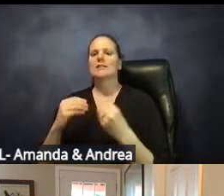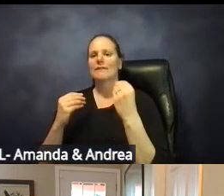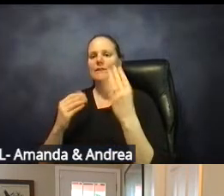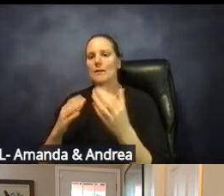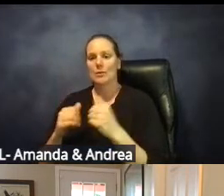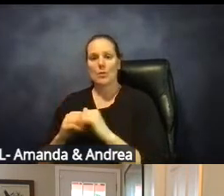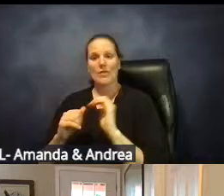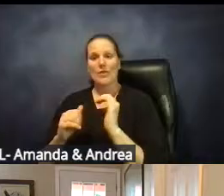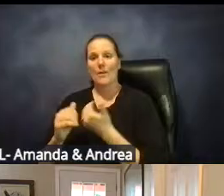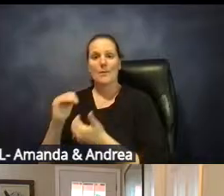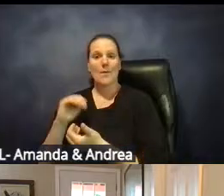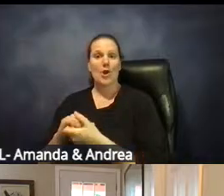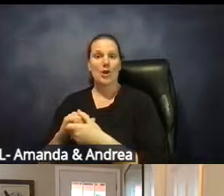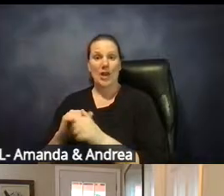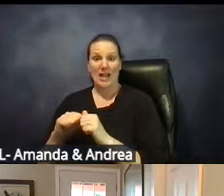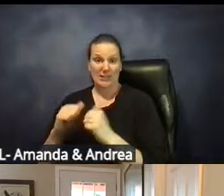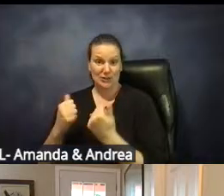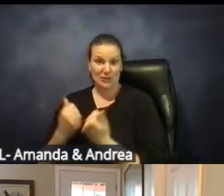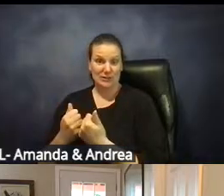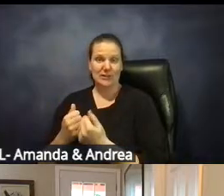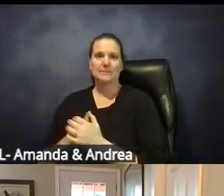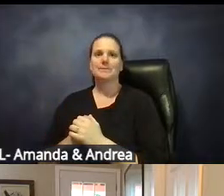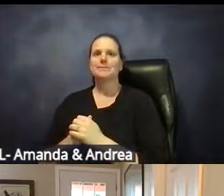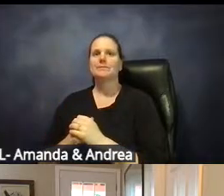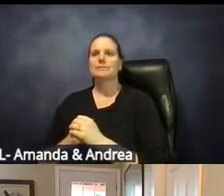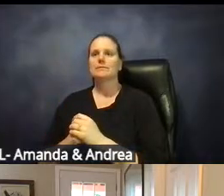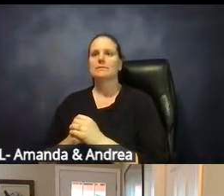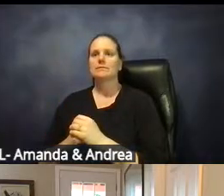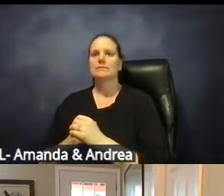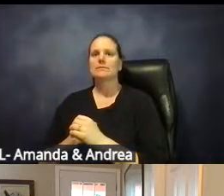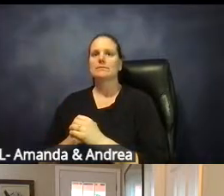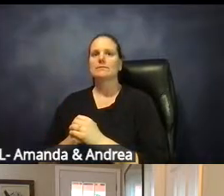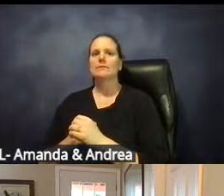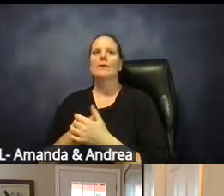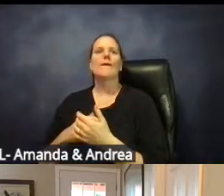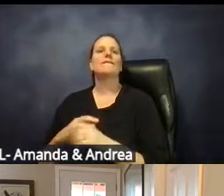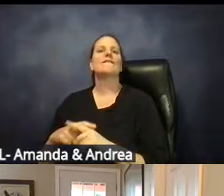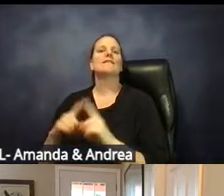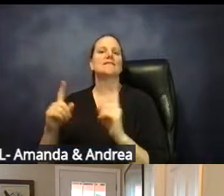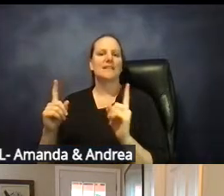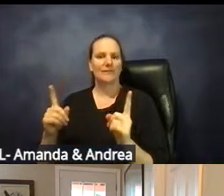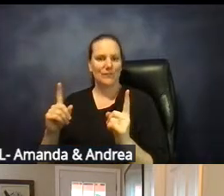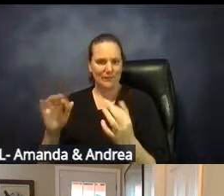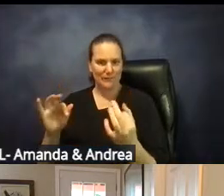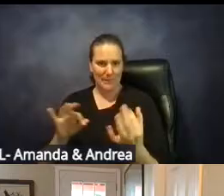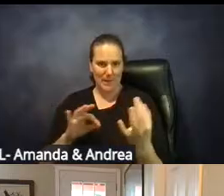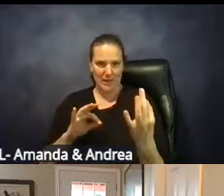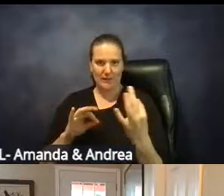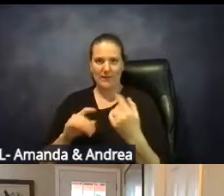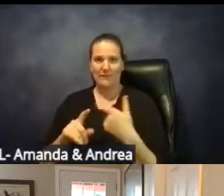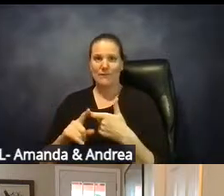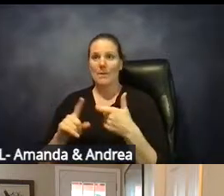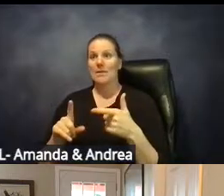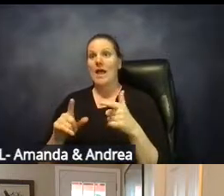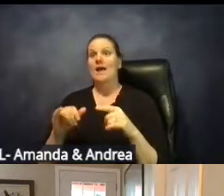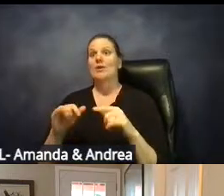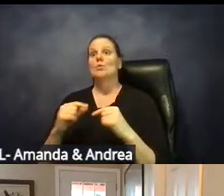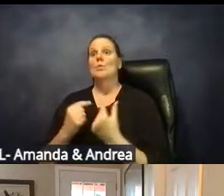with our partner agencies. And so we'll get a different set of feedback from those